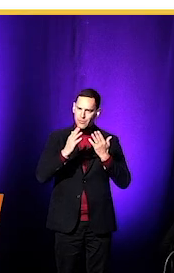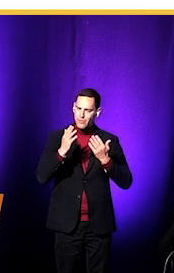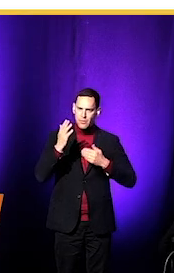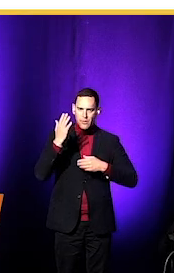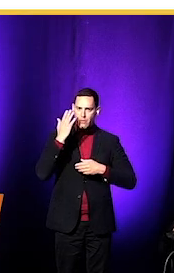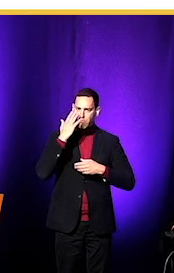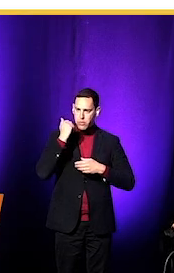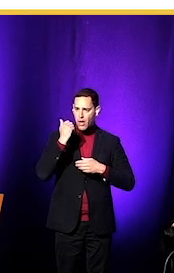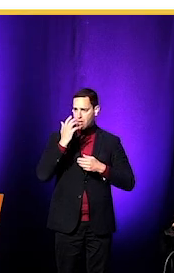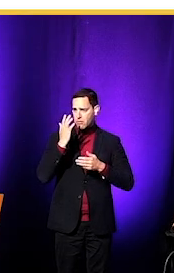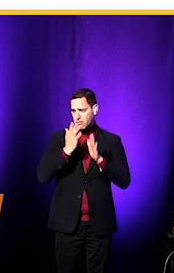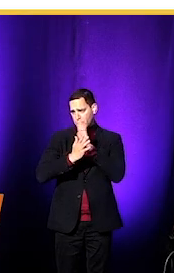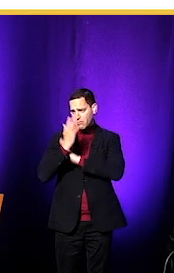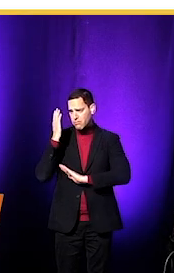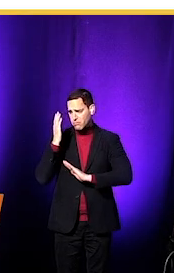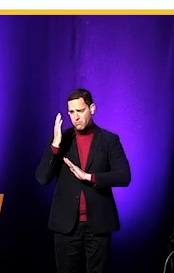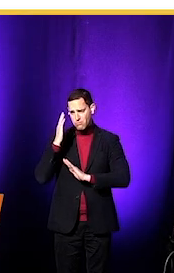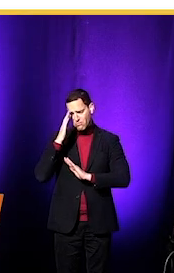racist, but also